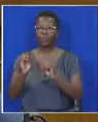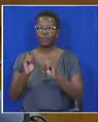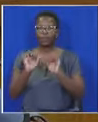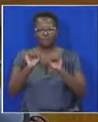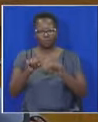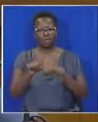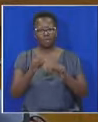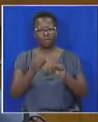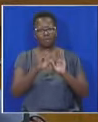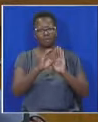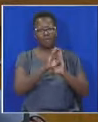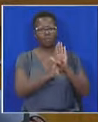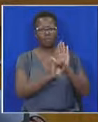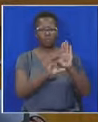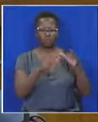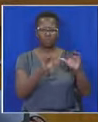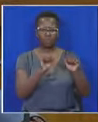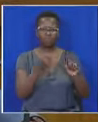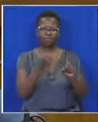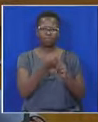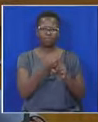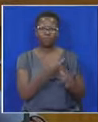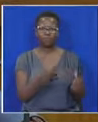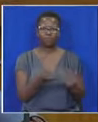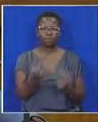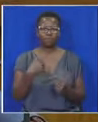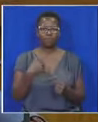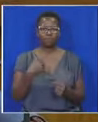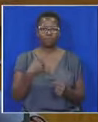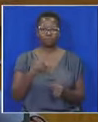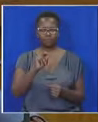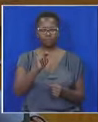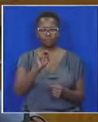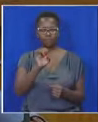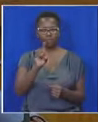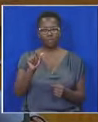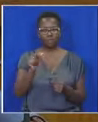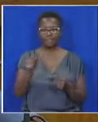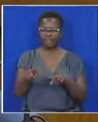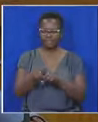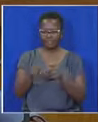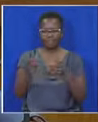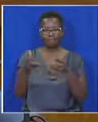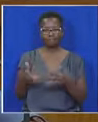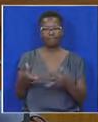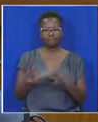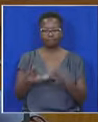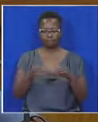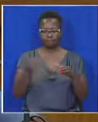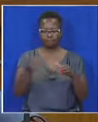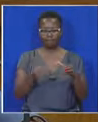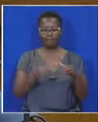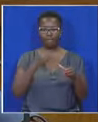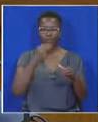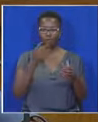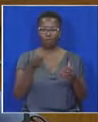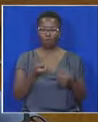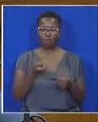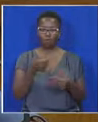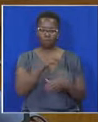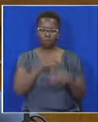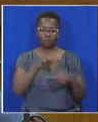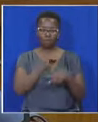public. The NYDA remains exactly what it has been created to be, an employment agency for the elite within the ANC Youth League